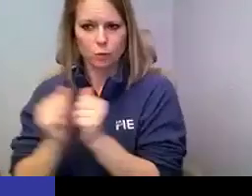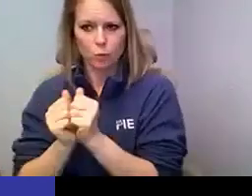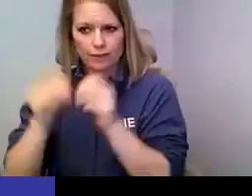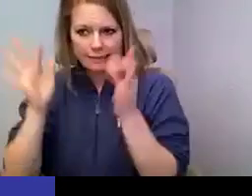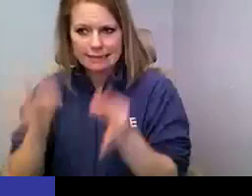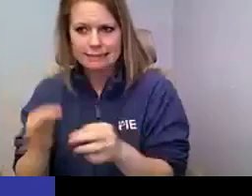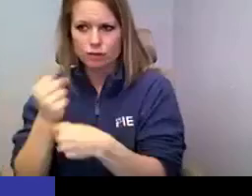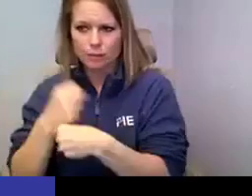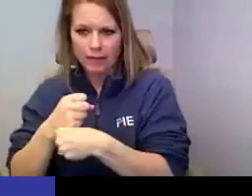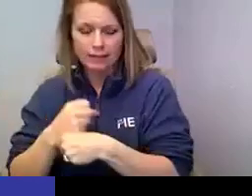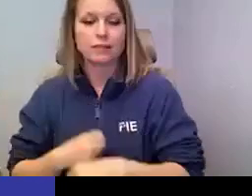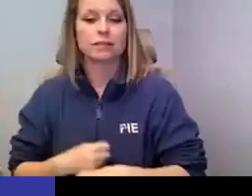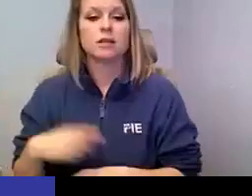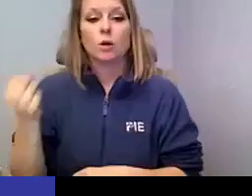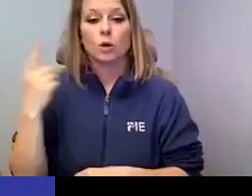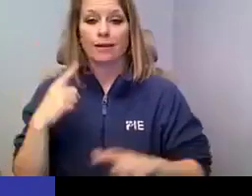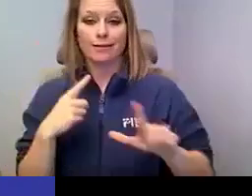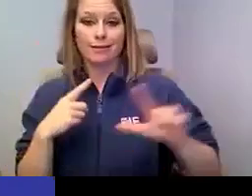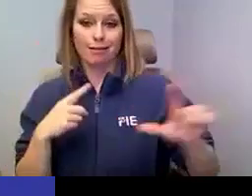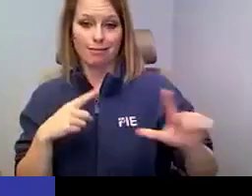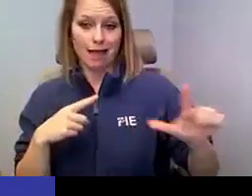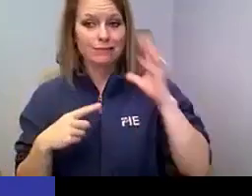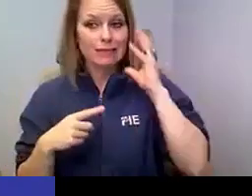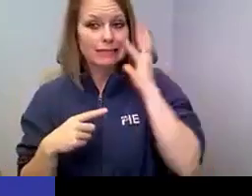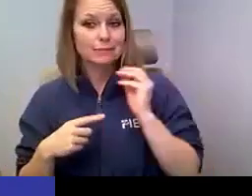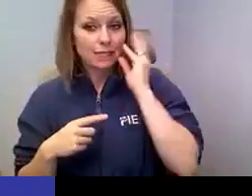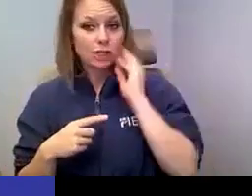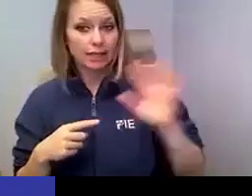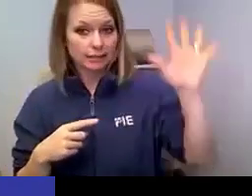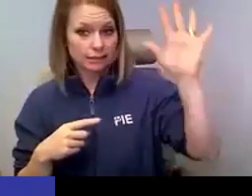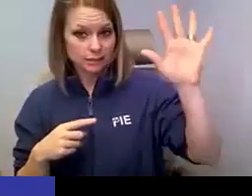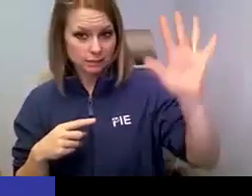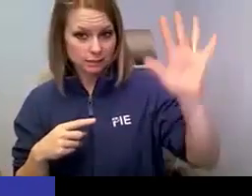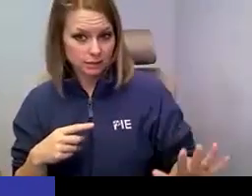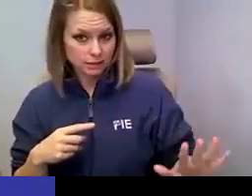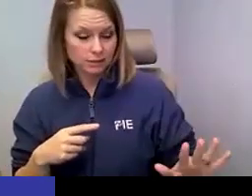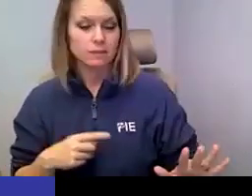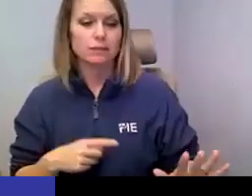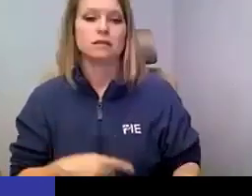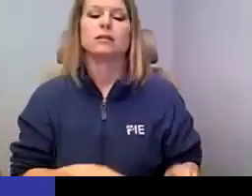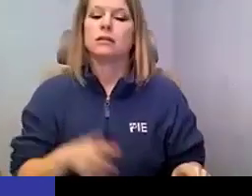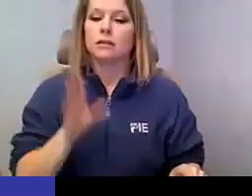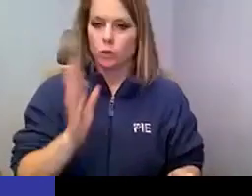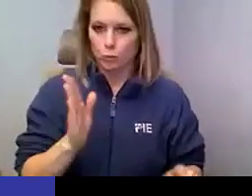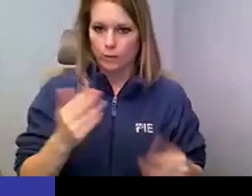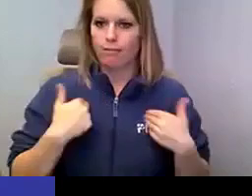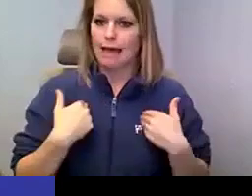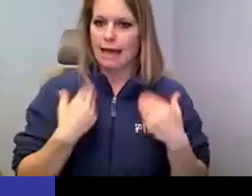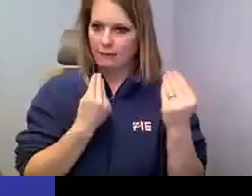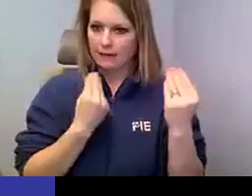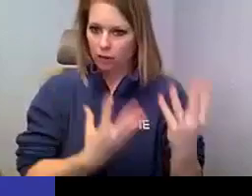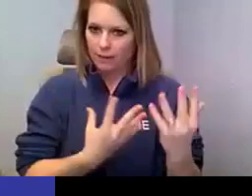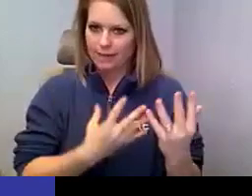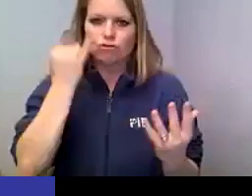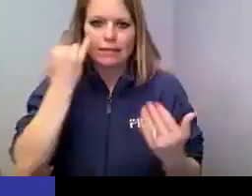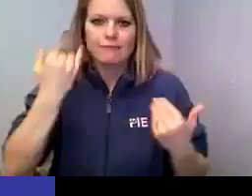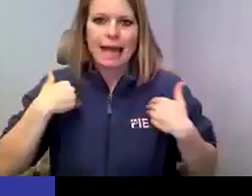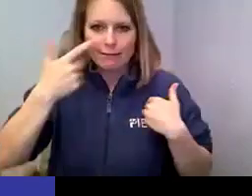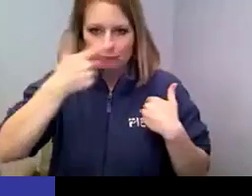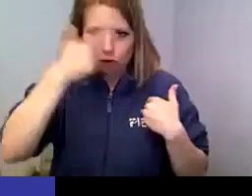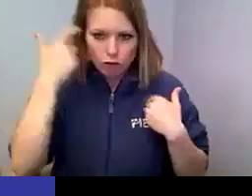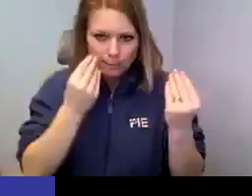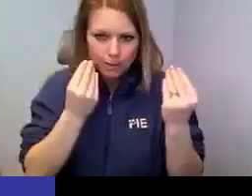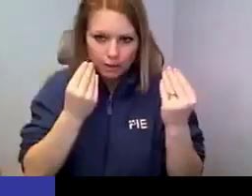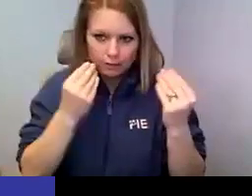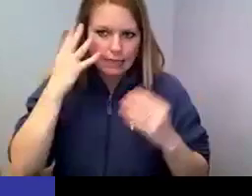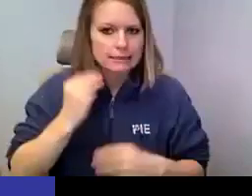ones on the left, experiences, you're going to get information on whether or not the student has trauma experiences from things like your interviews and your